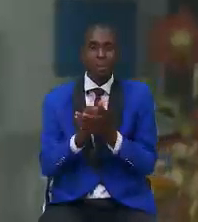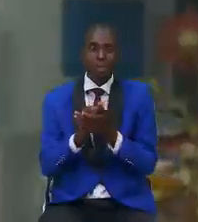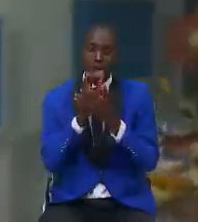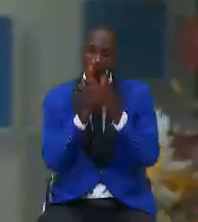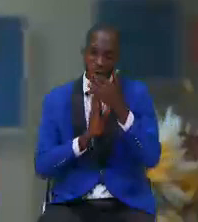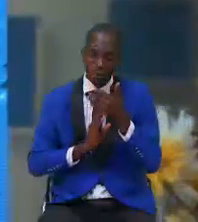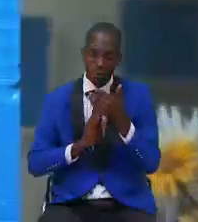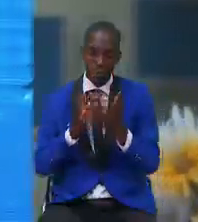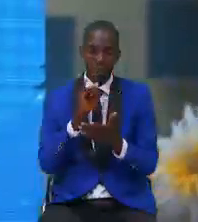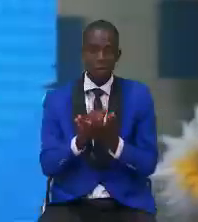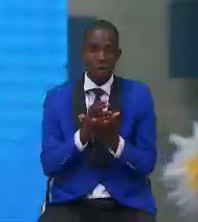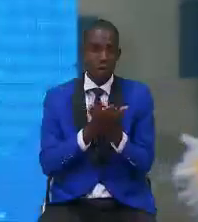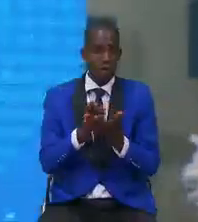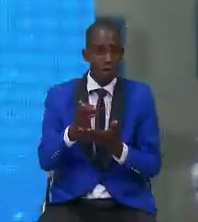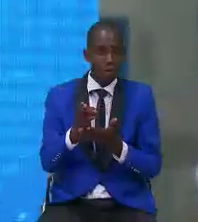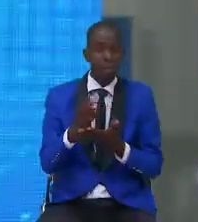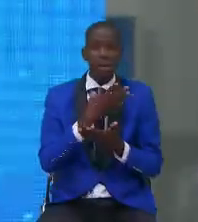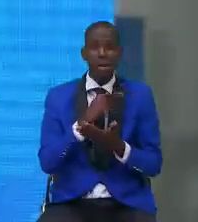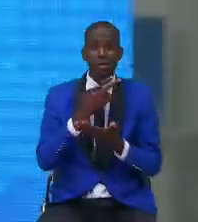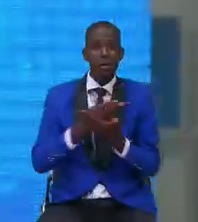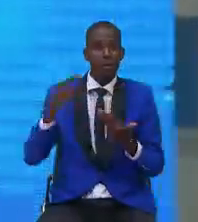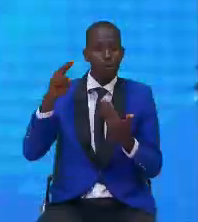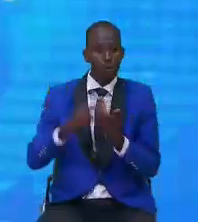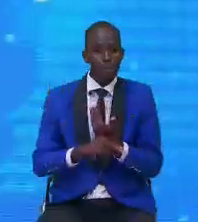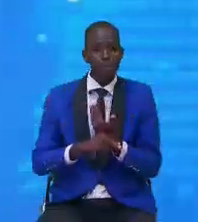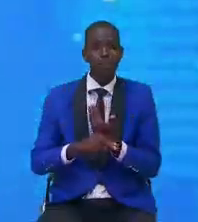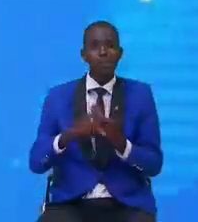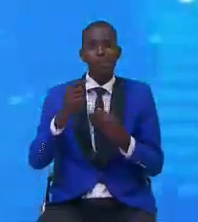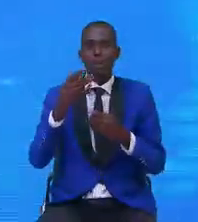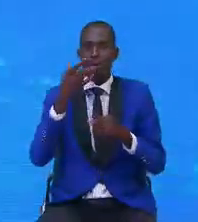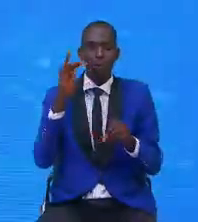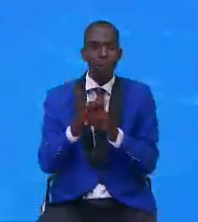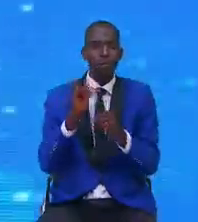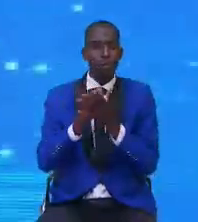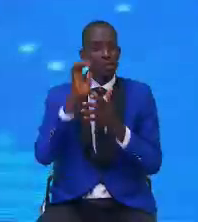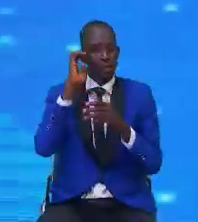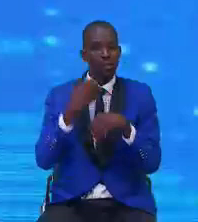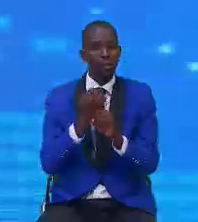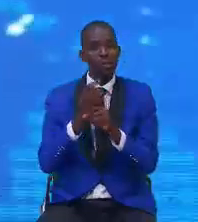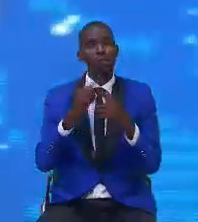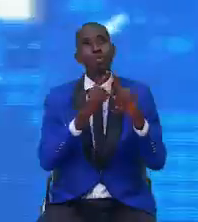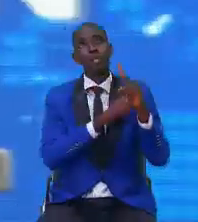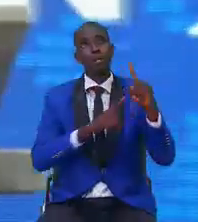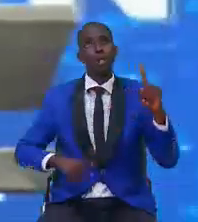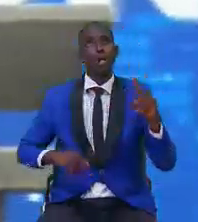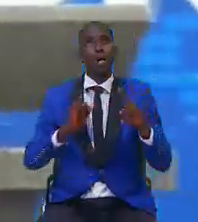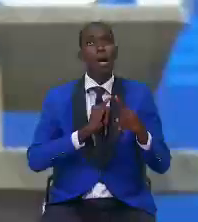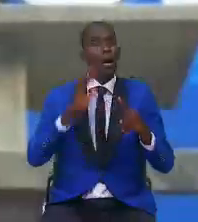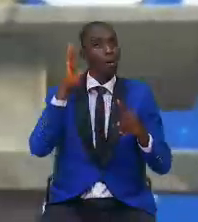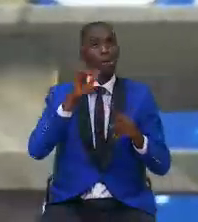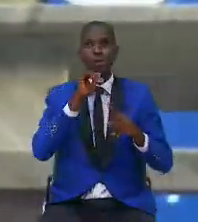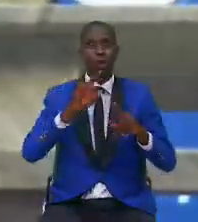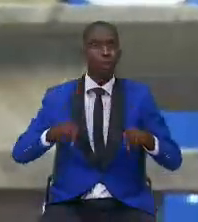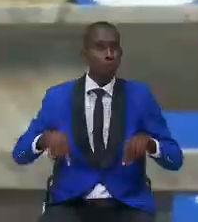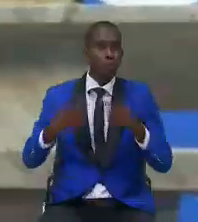that humility and that honesty and the holiness, the promise that he made to